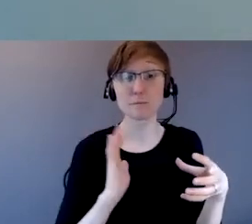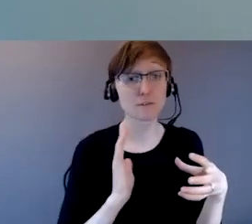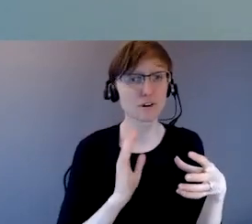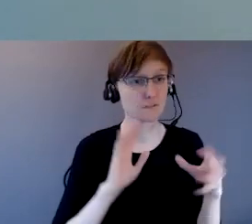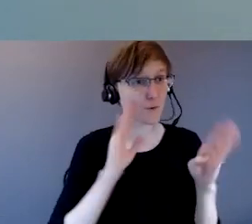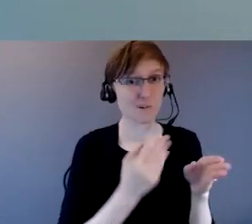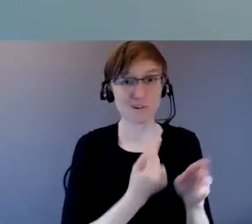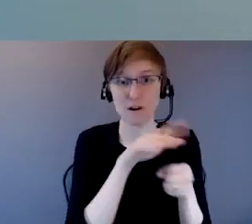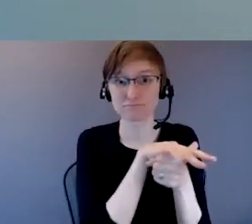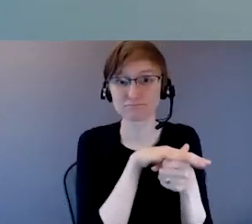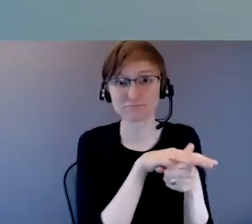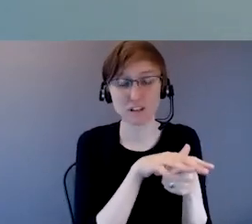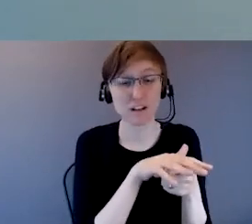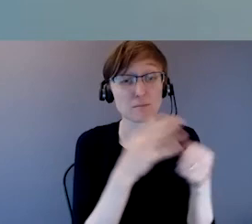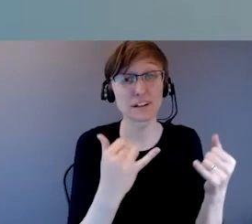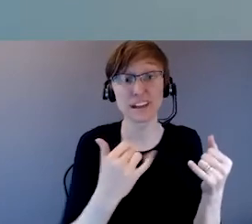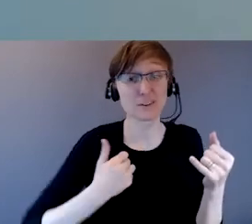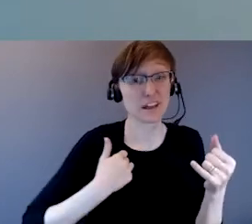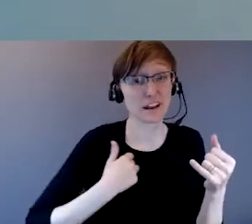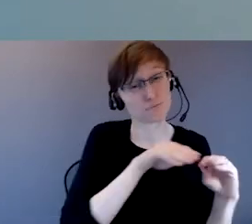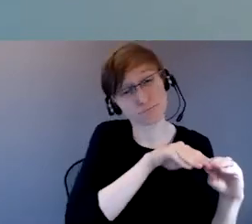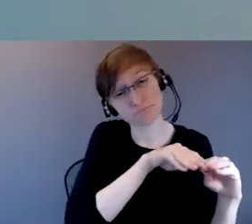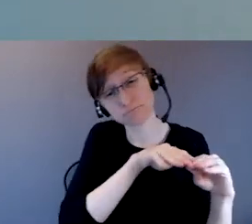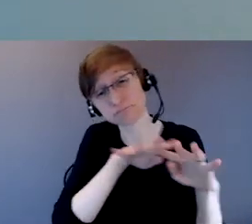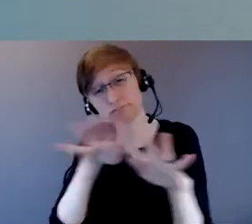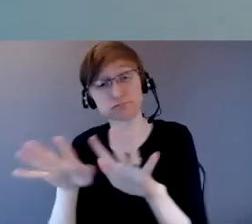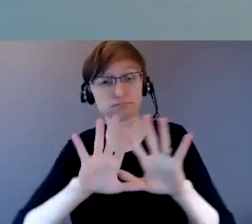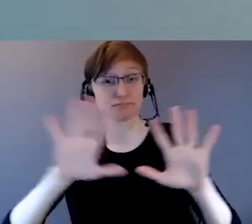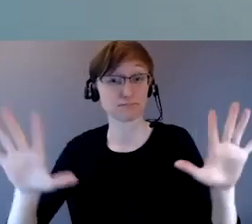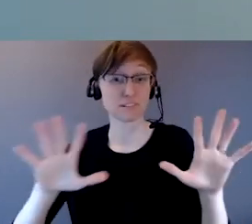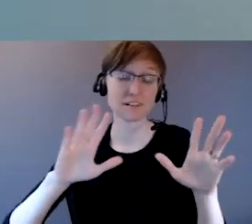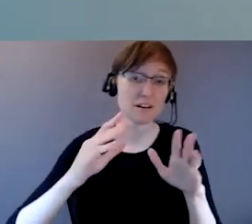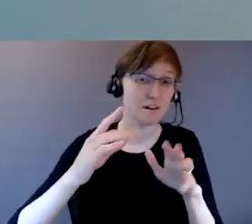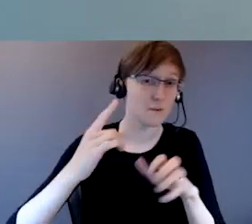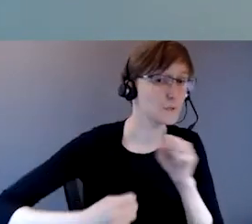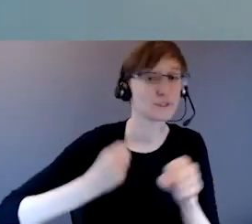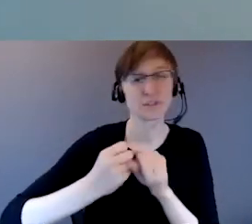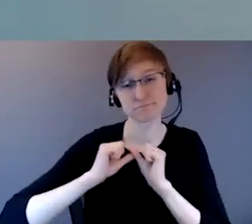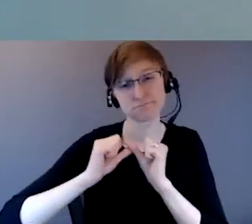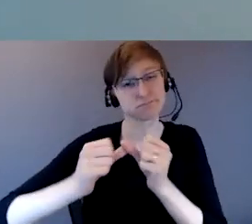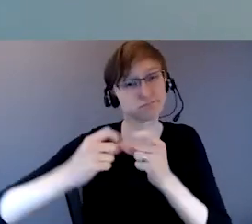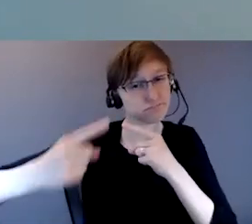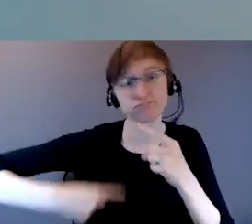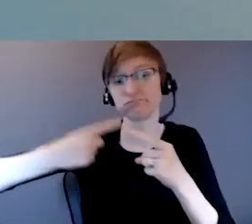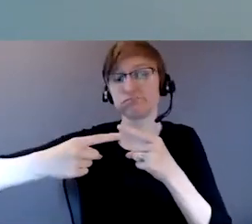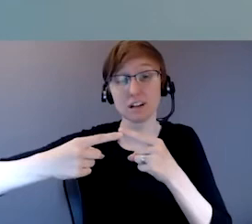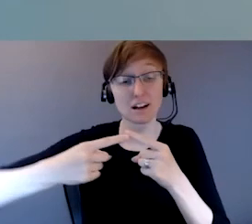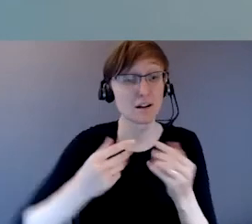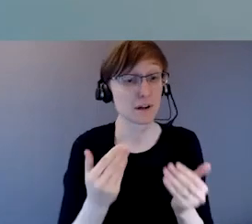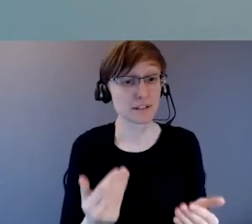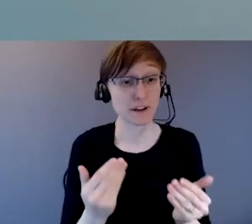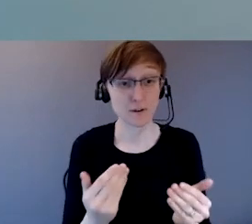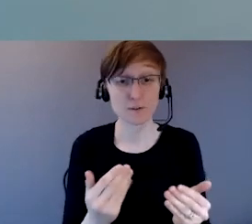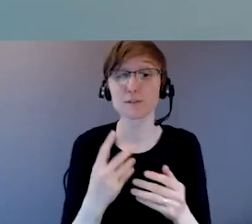these experiences to take place across Canada and throughout the year. At this point, this project is just past its halfway